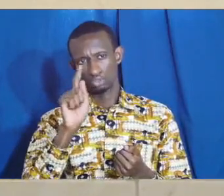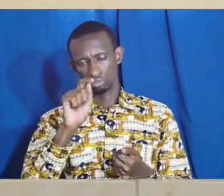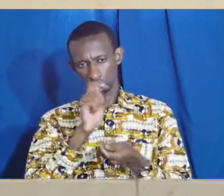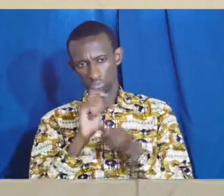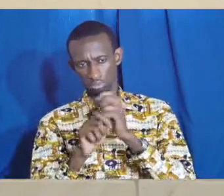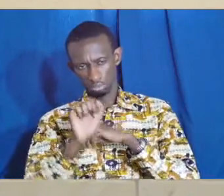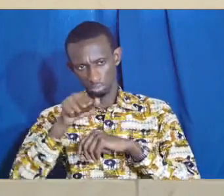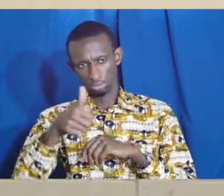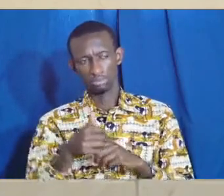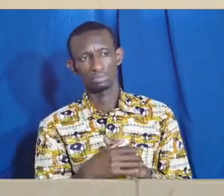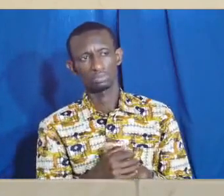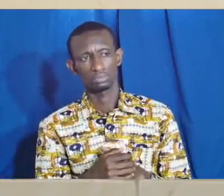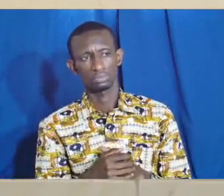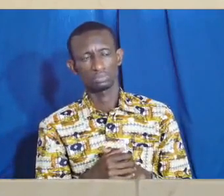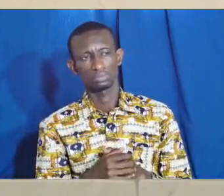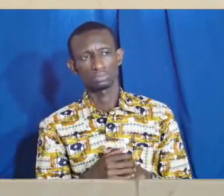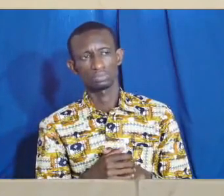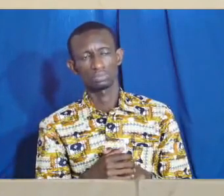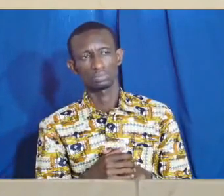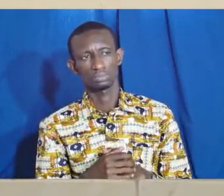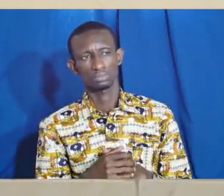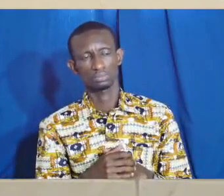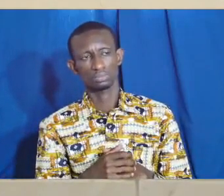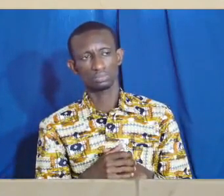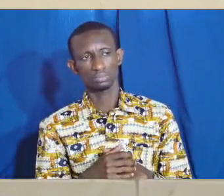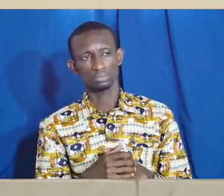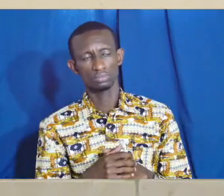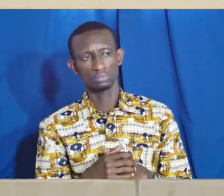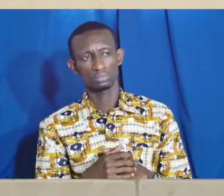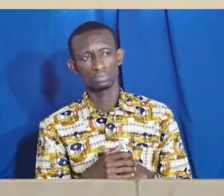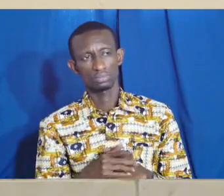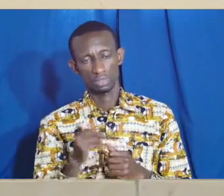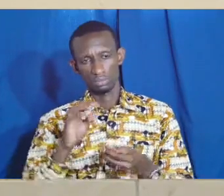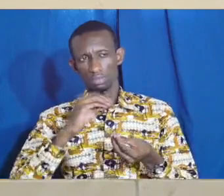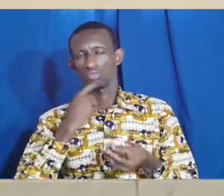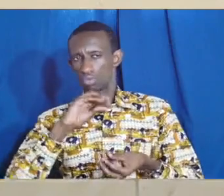reversible reaction. Enzymes are reversible. That is supposed to be number 5.